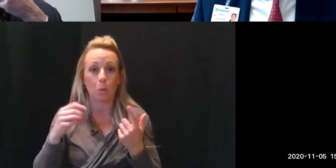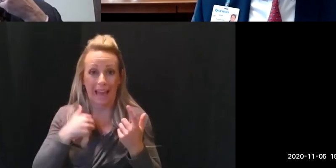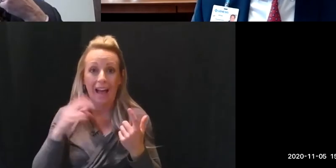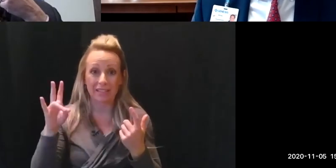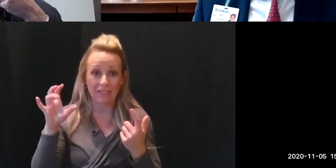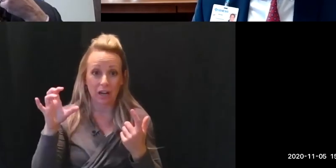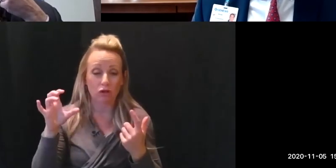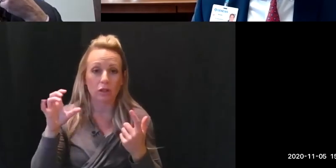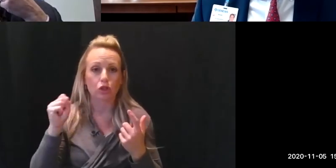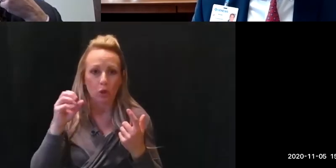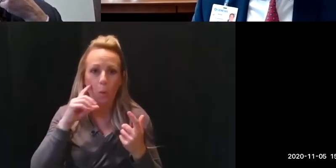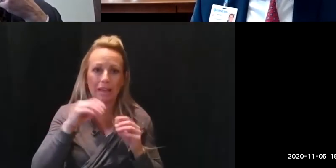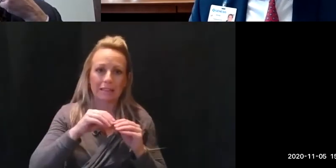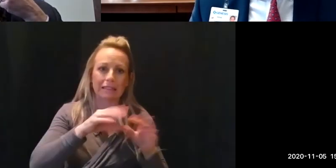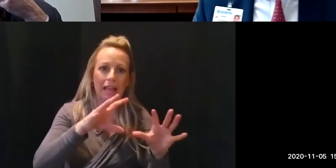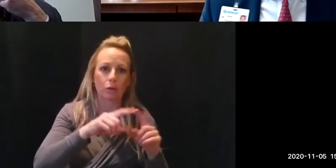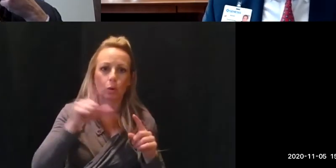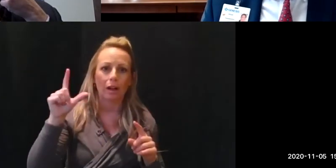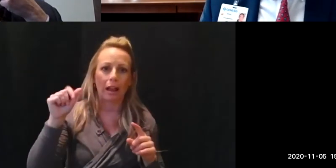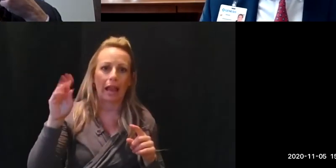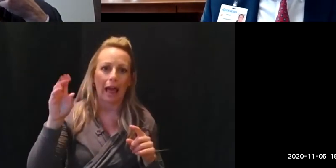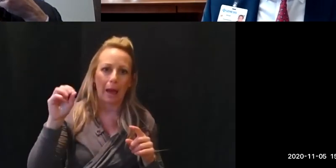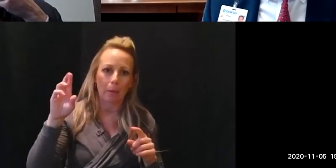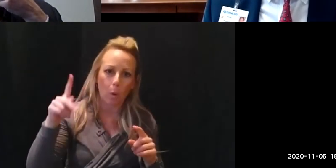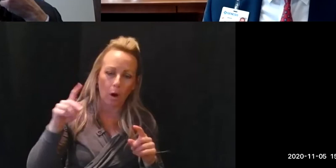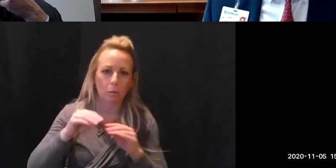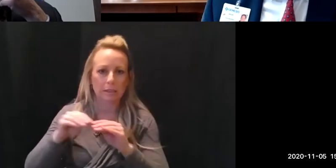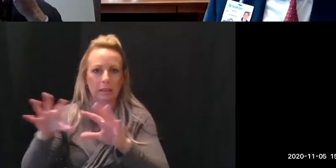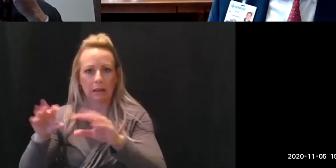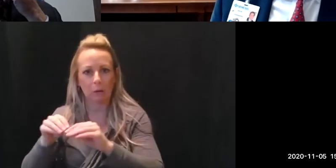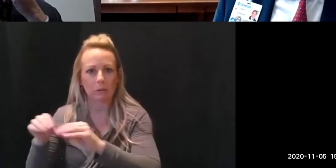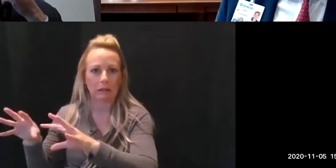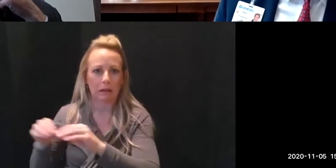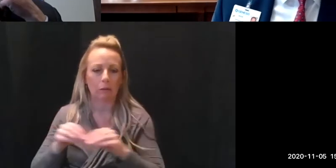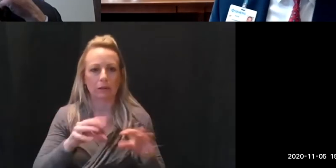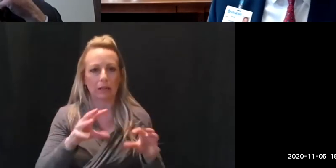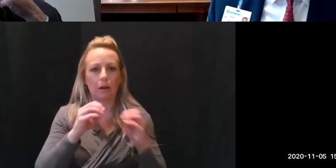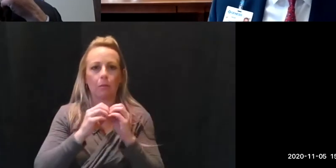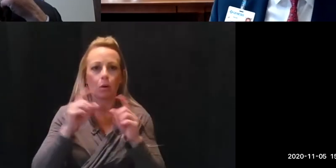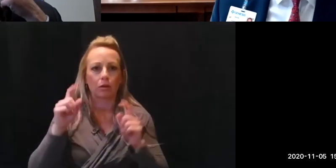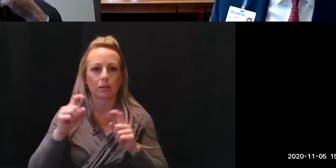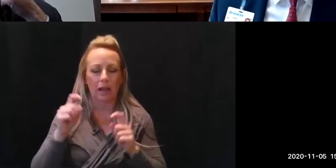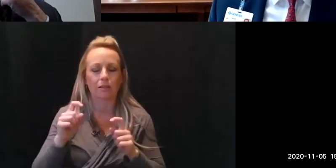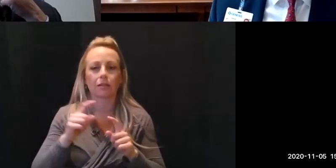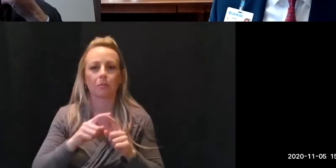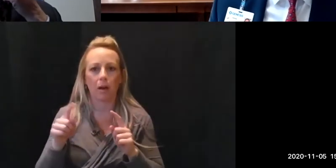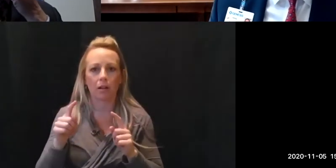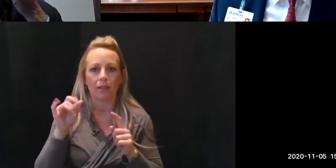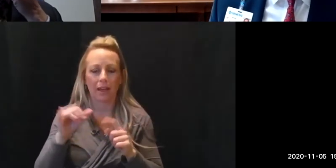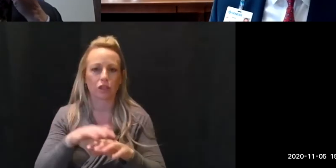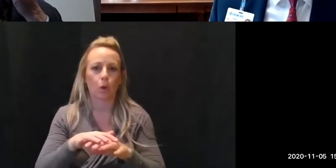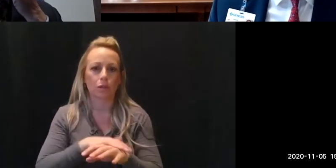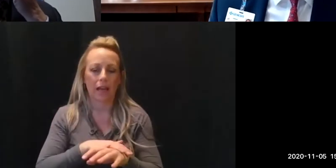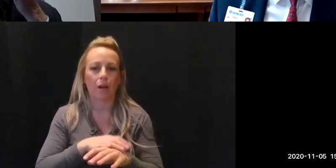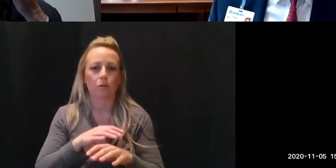out to LabCorp. Theoretically, you know, we could have an infinite number of people that we test. What it does is it just slows down the